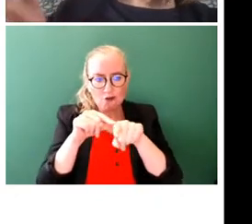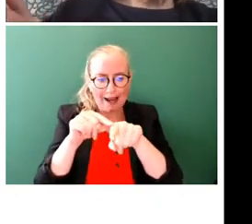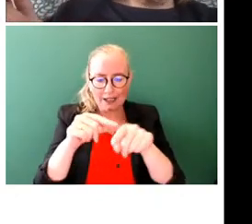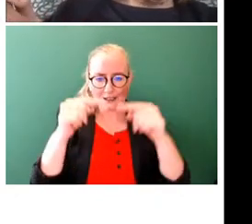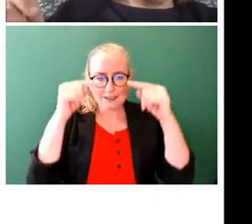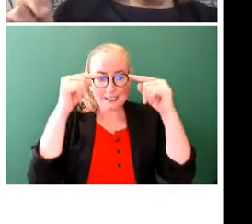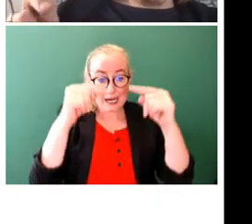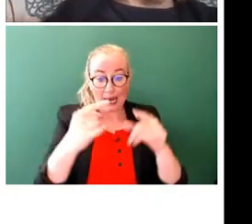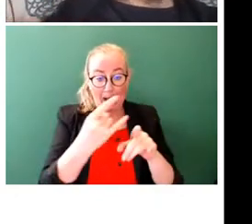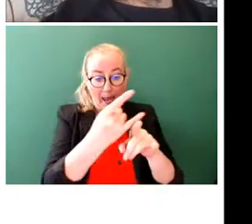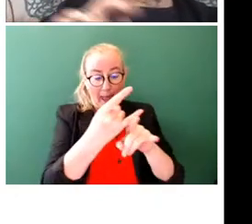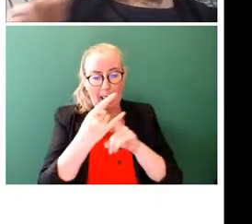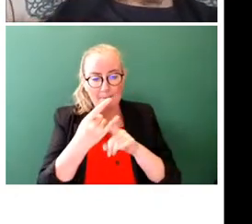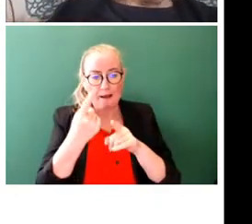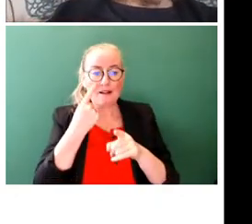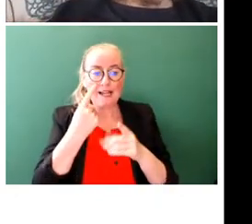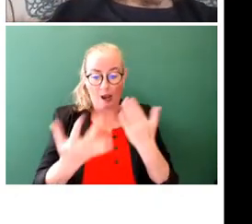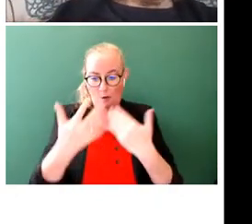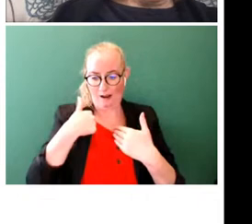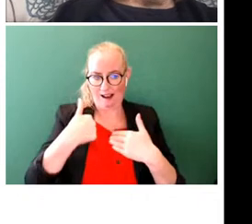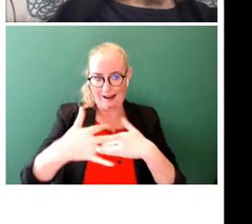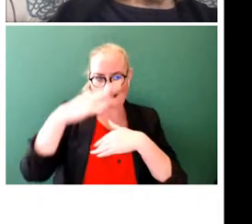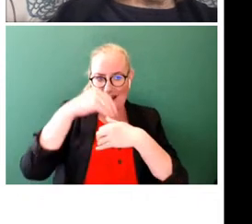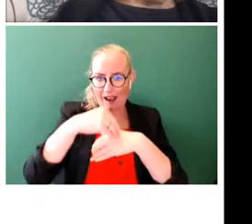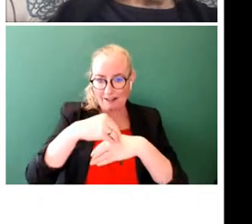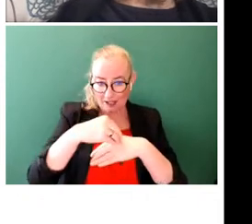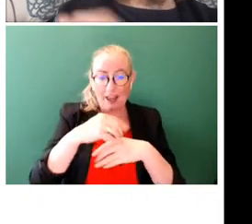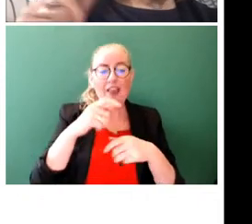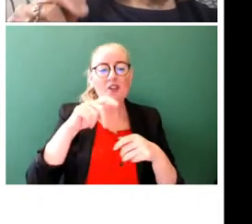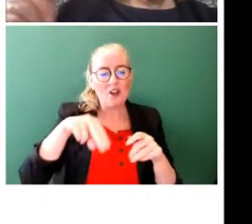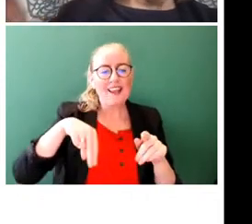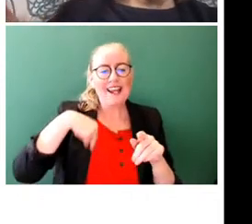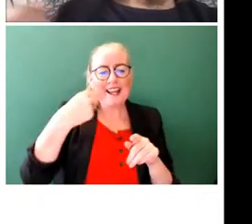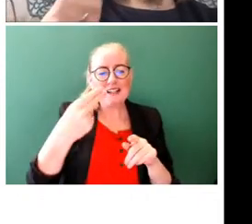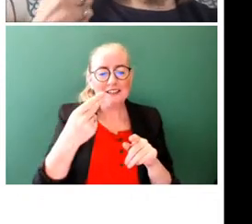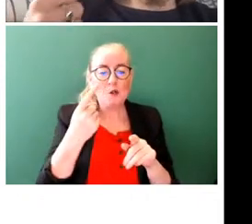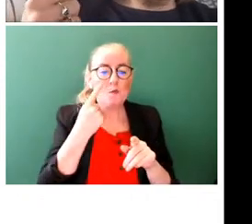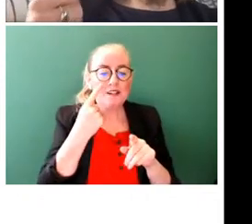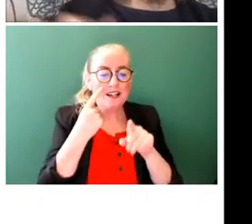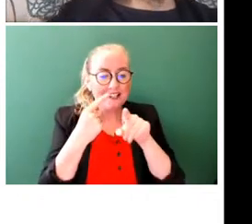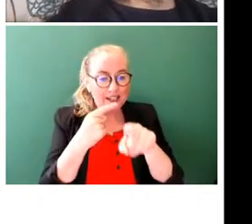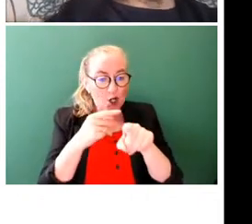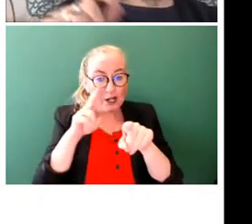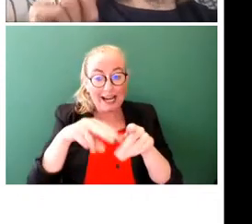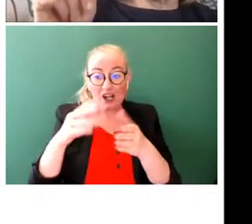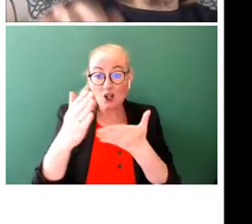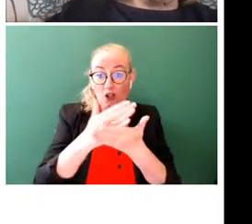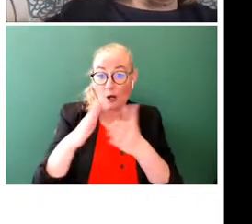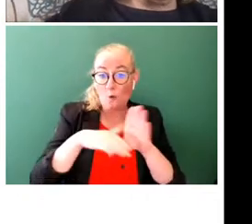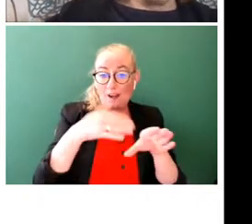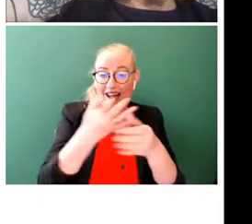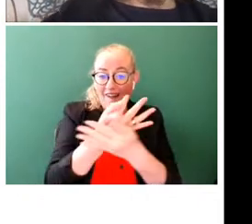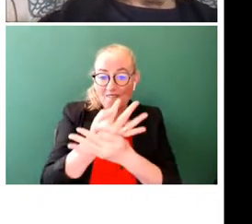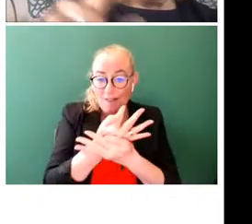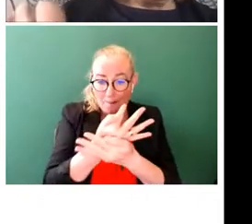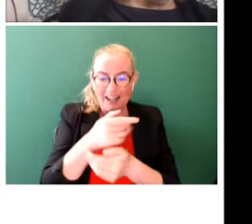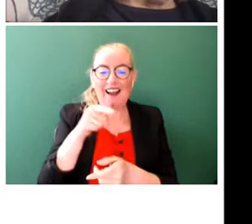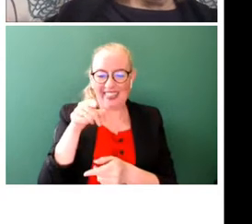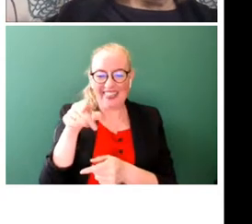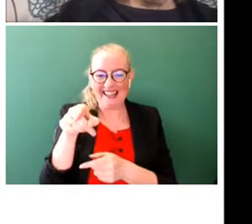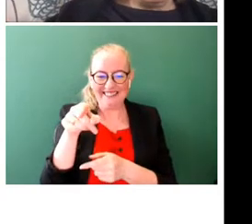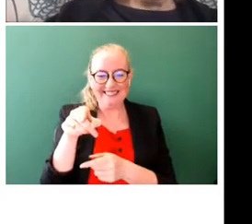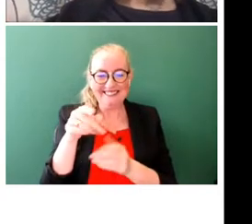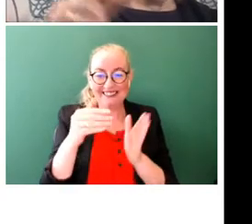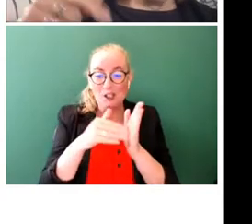helps you to see how you're doing. But if we go to, but also you can share this with family. This is it. Thank you. You can see